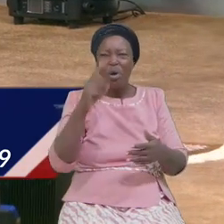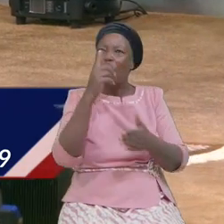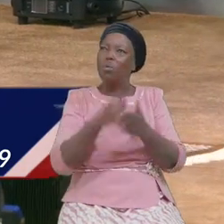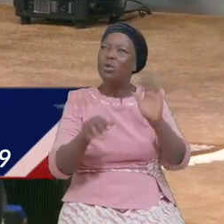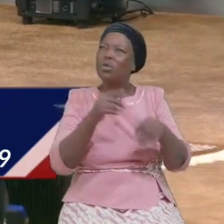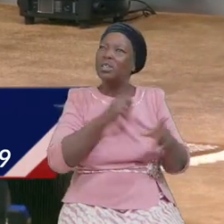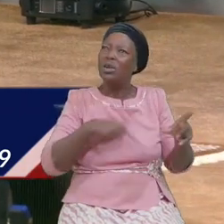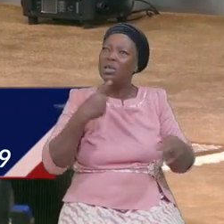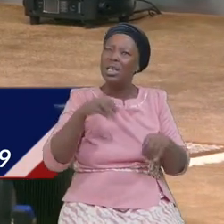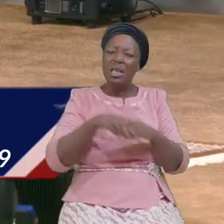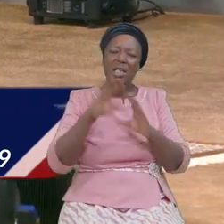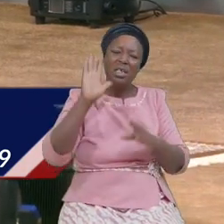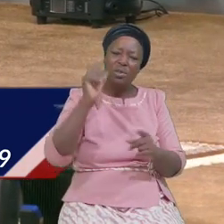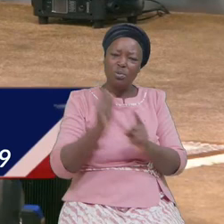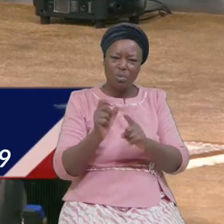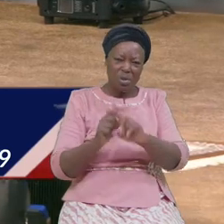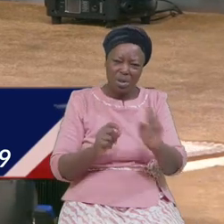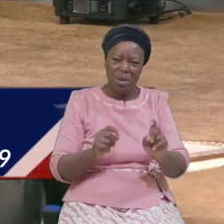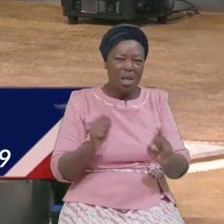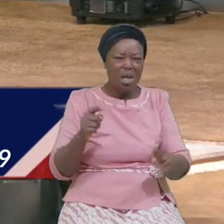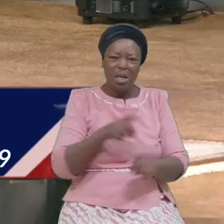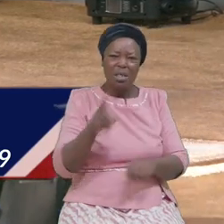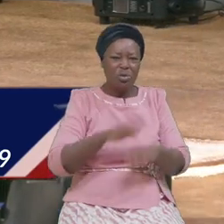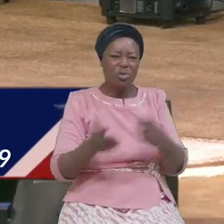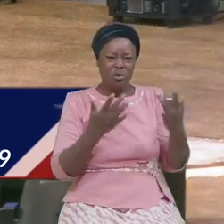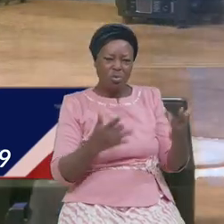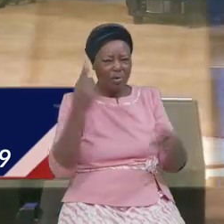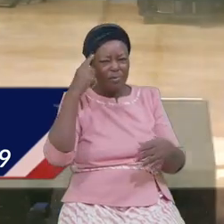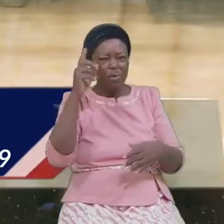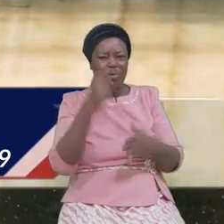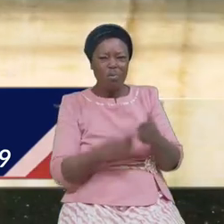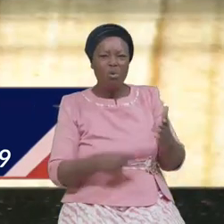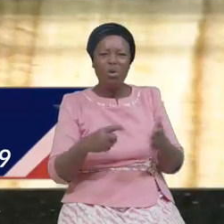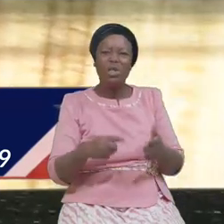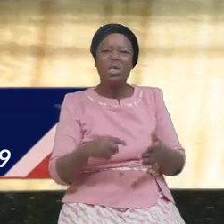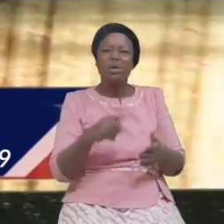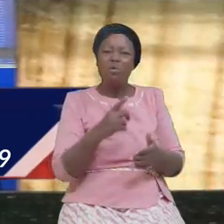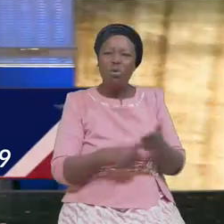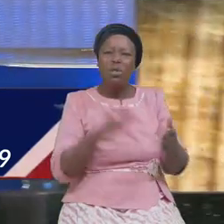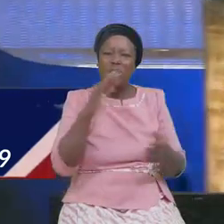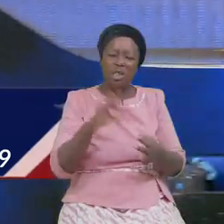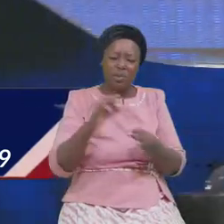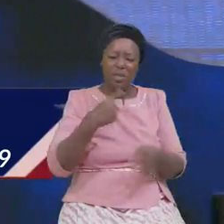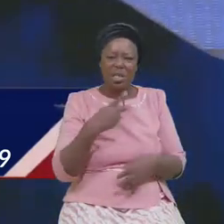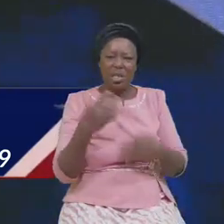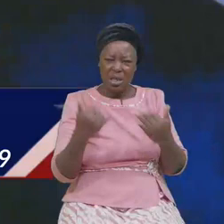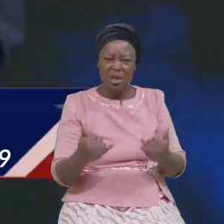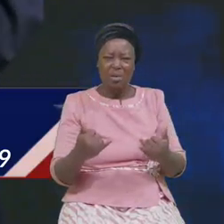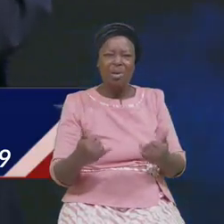say in his word? They do not wait for, what is the Spirit saying now? They go into